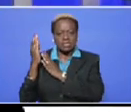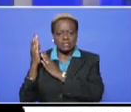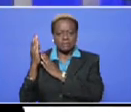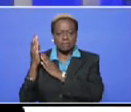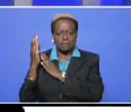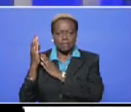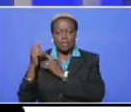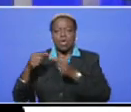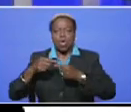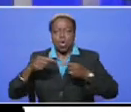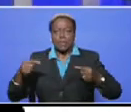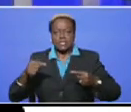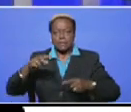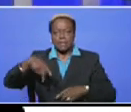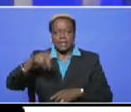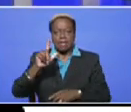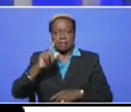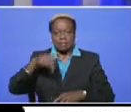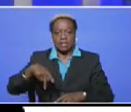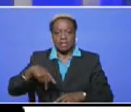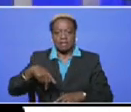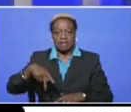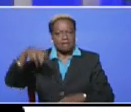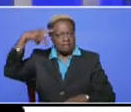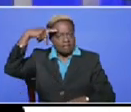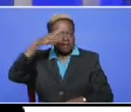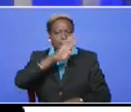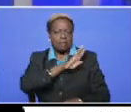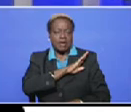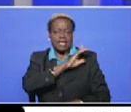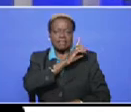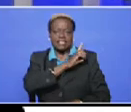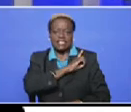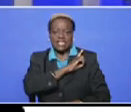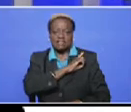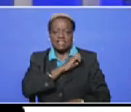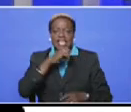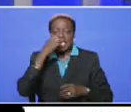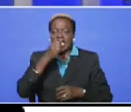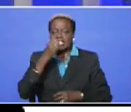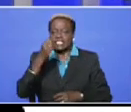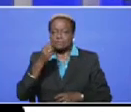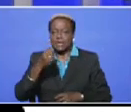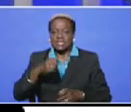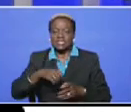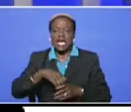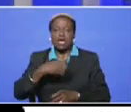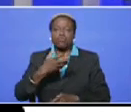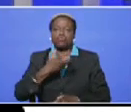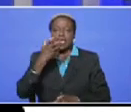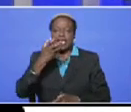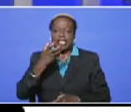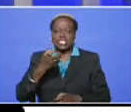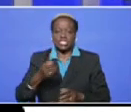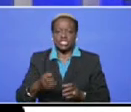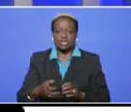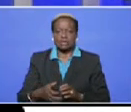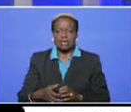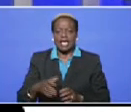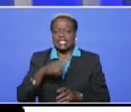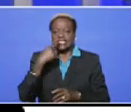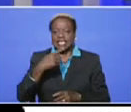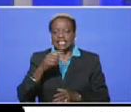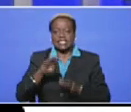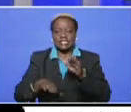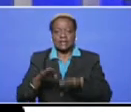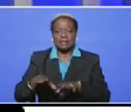Well, opposition Progressive Liberal Party leader Philip Davis also expressed outrage at the blacklisting and cautioned that steps be taken to